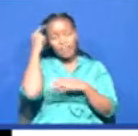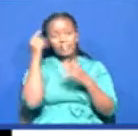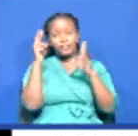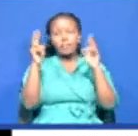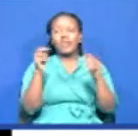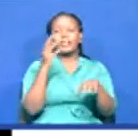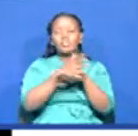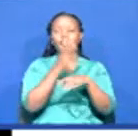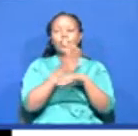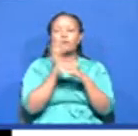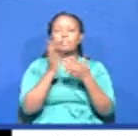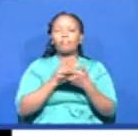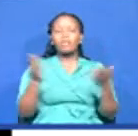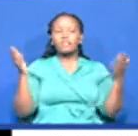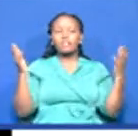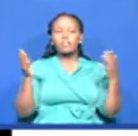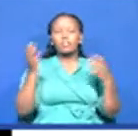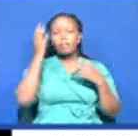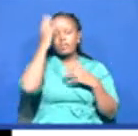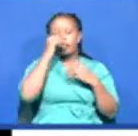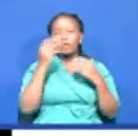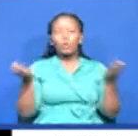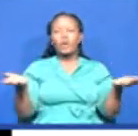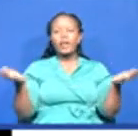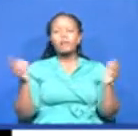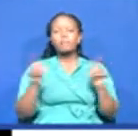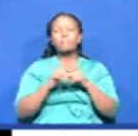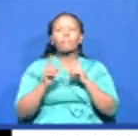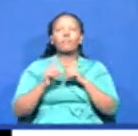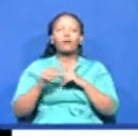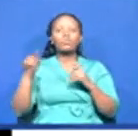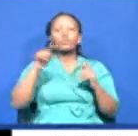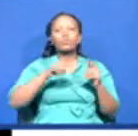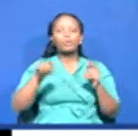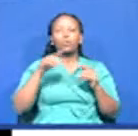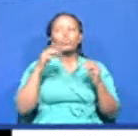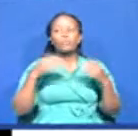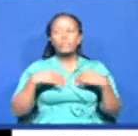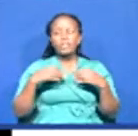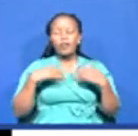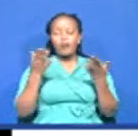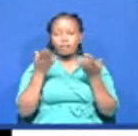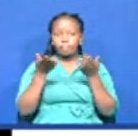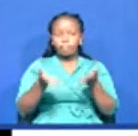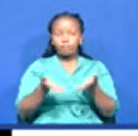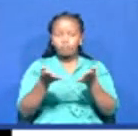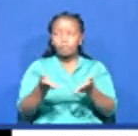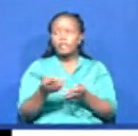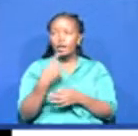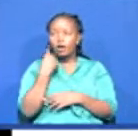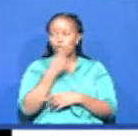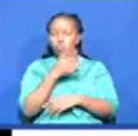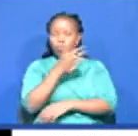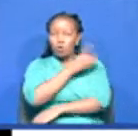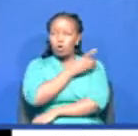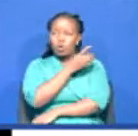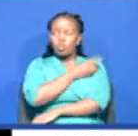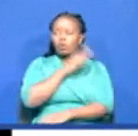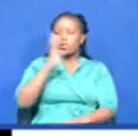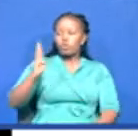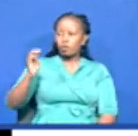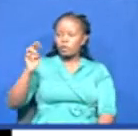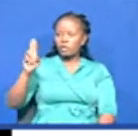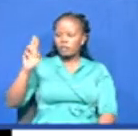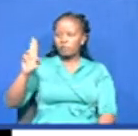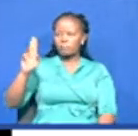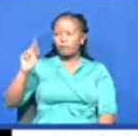because we also have in our midst Dr. Bruno Linyeru.